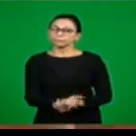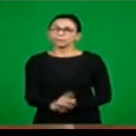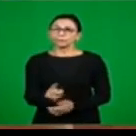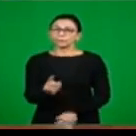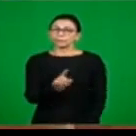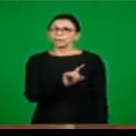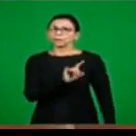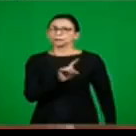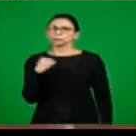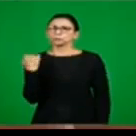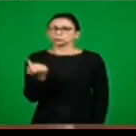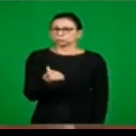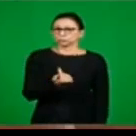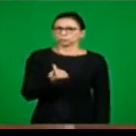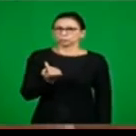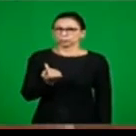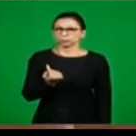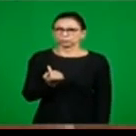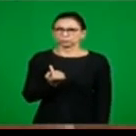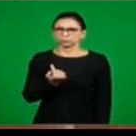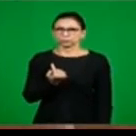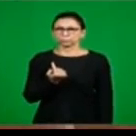ministry.